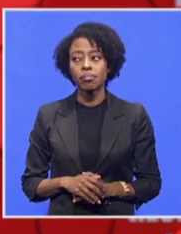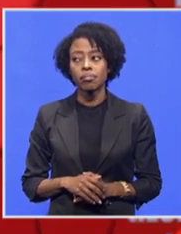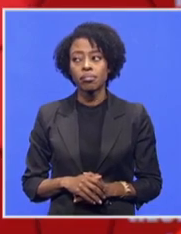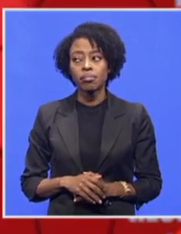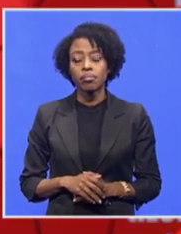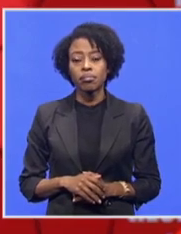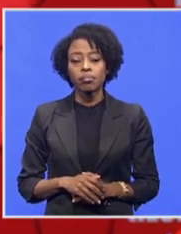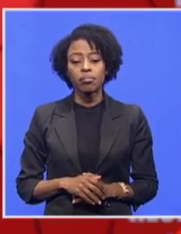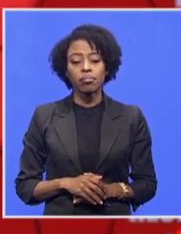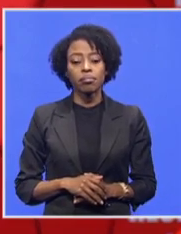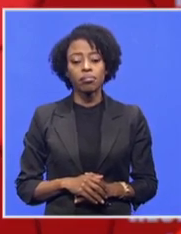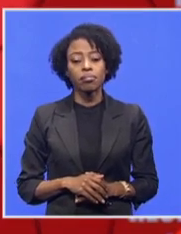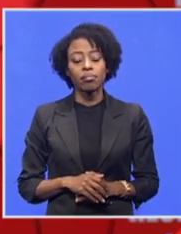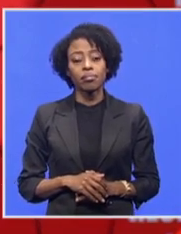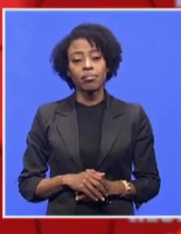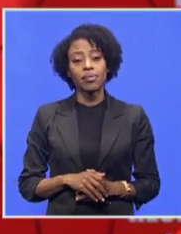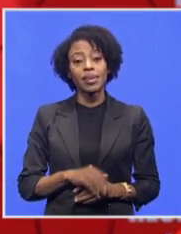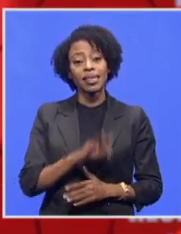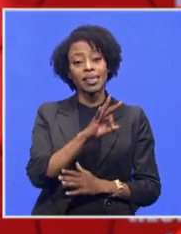between